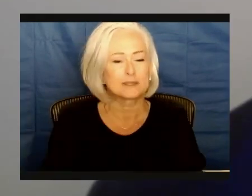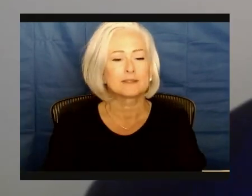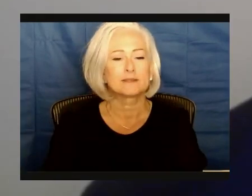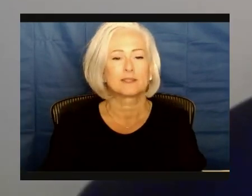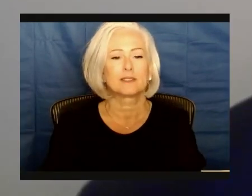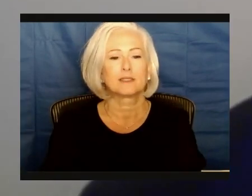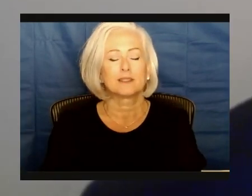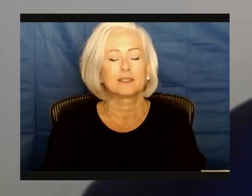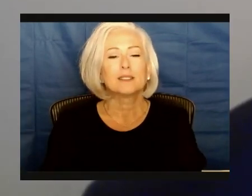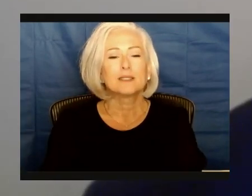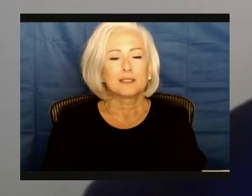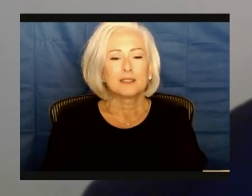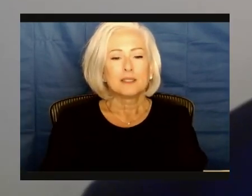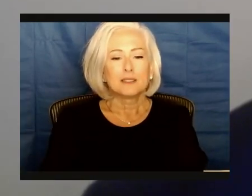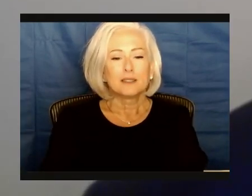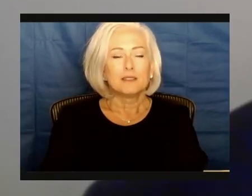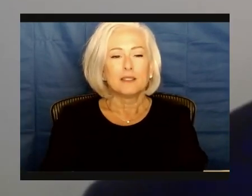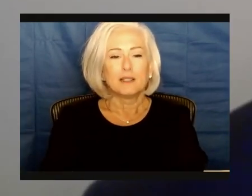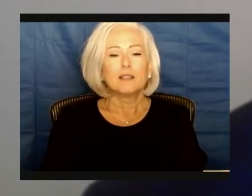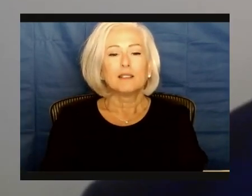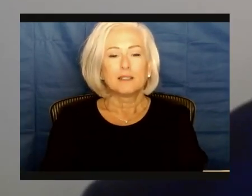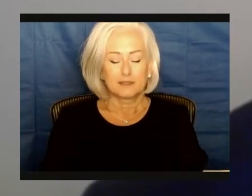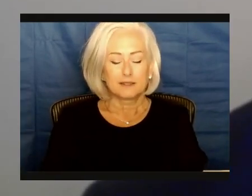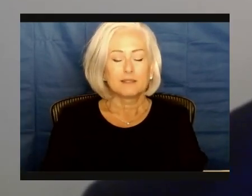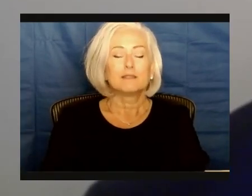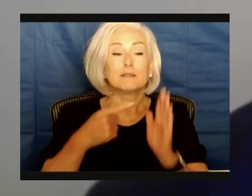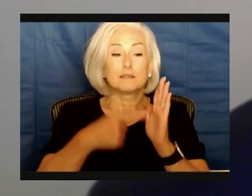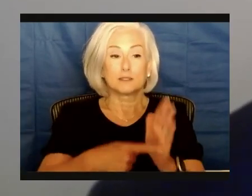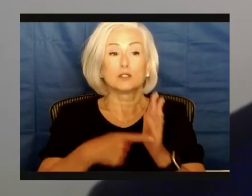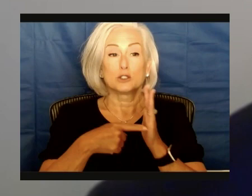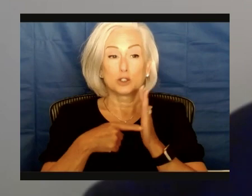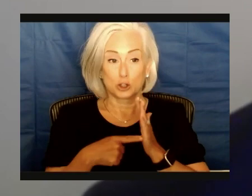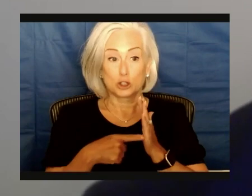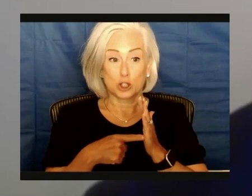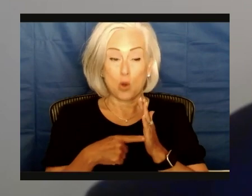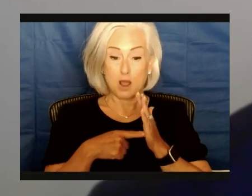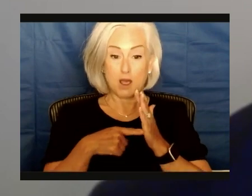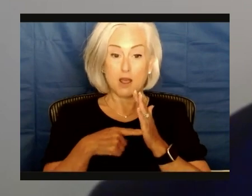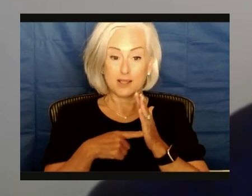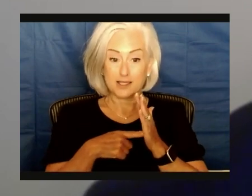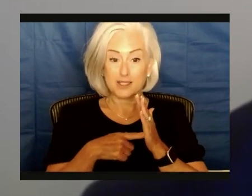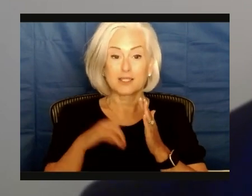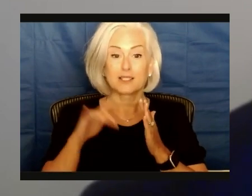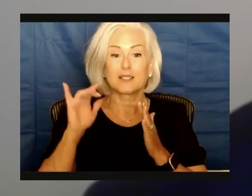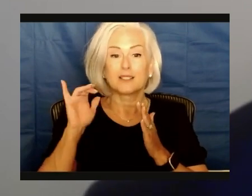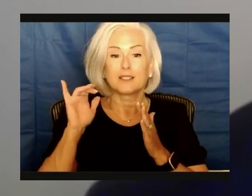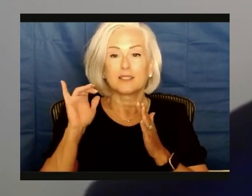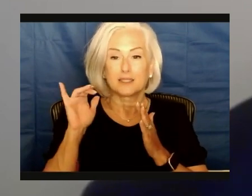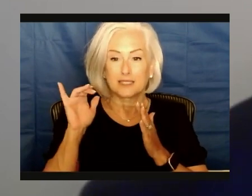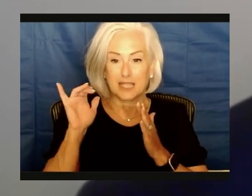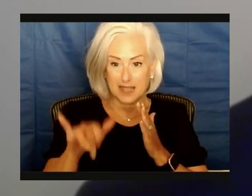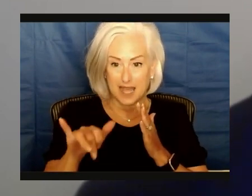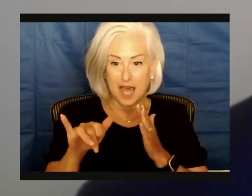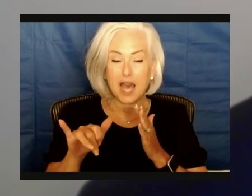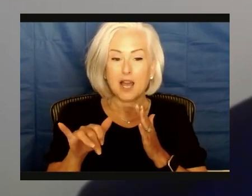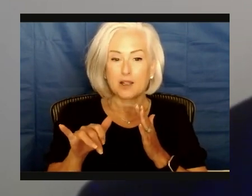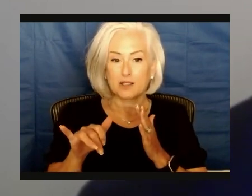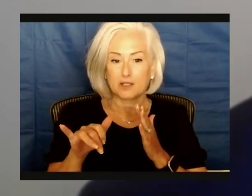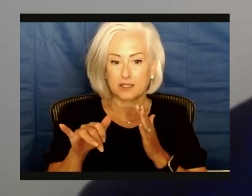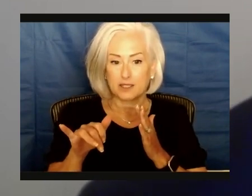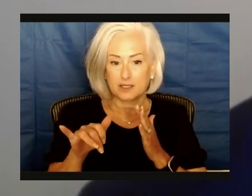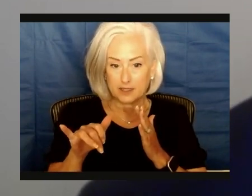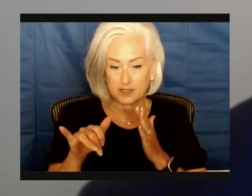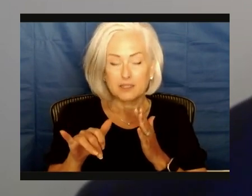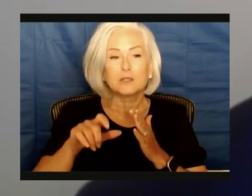So I think the pandemic has shown us that particularly there is over-reliance on foreign